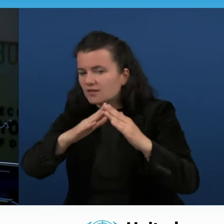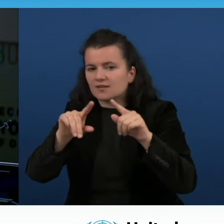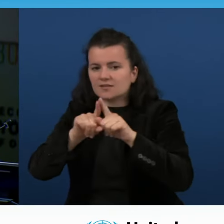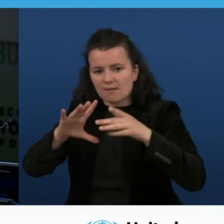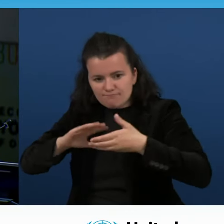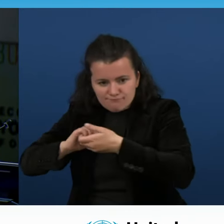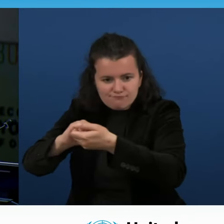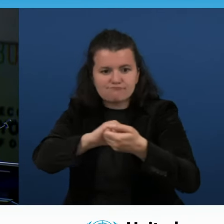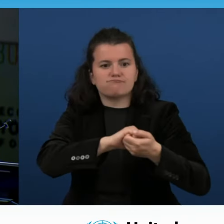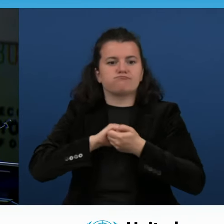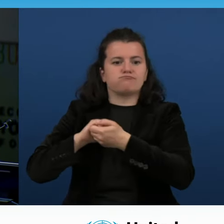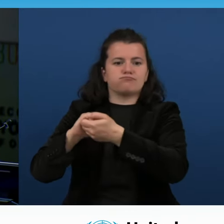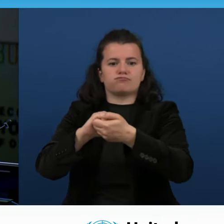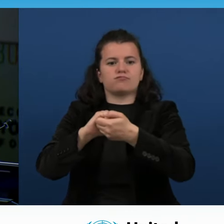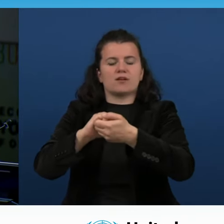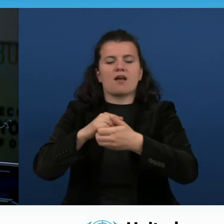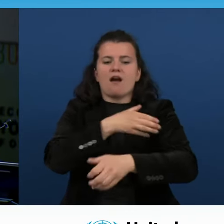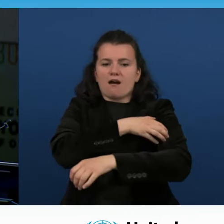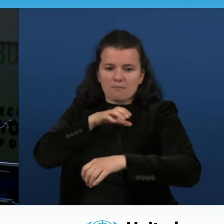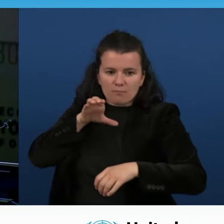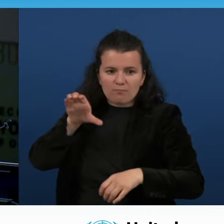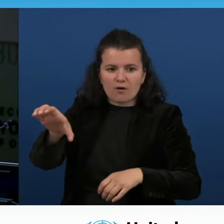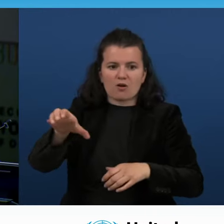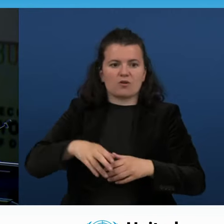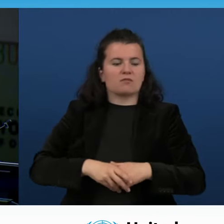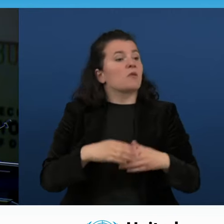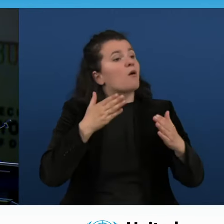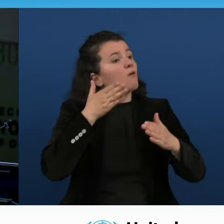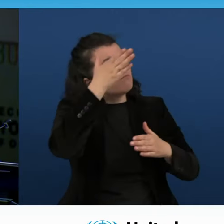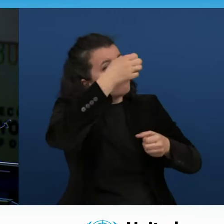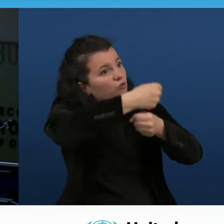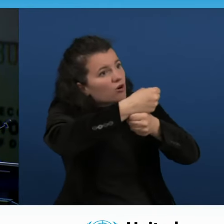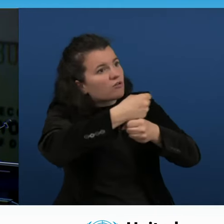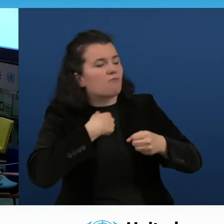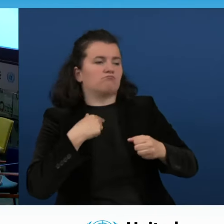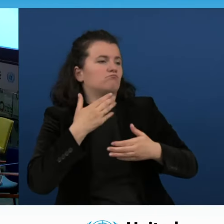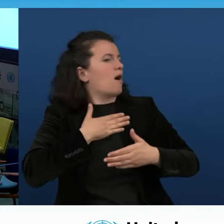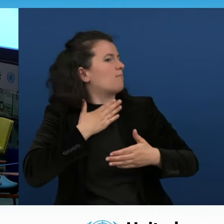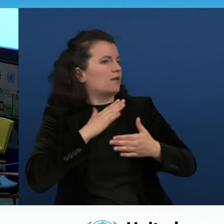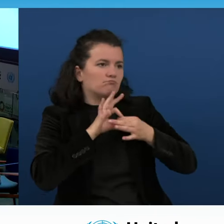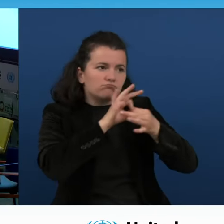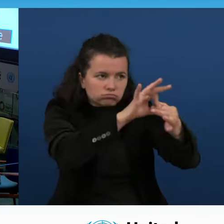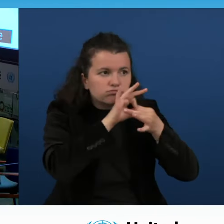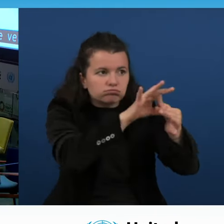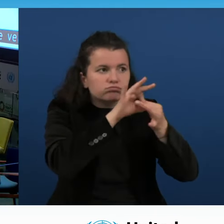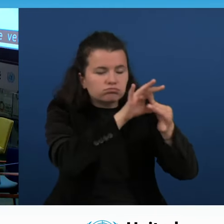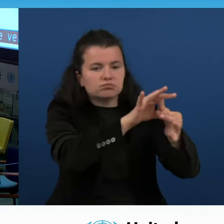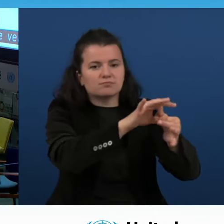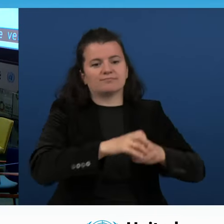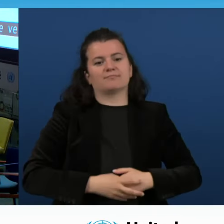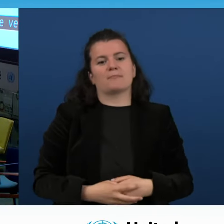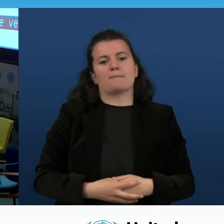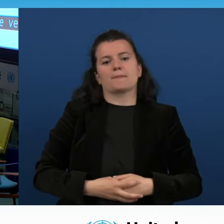very open to working together for the betterment of refugees and asylum seekers. Thank you.